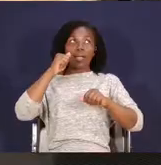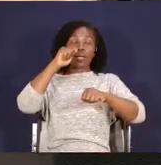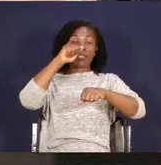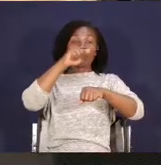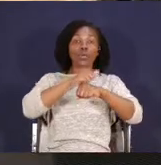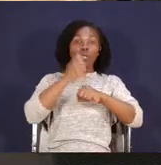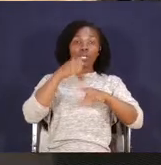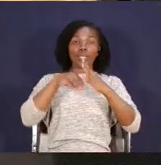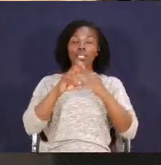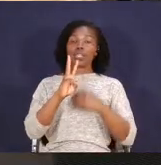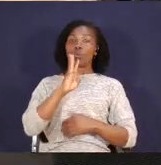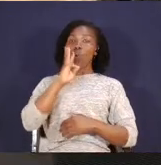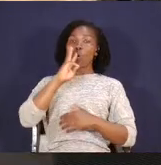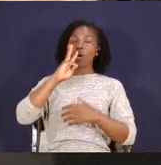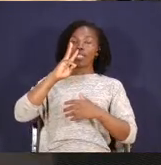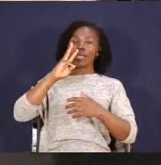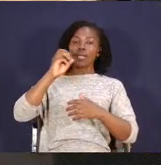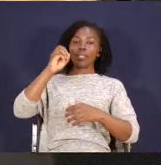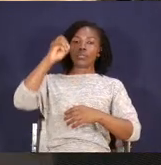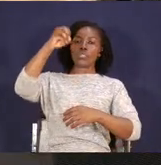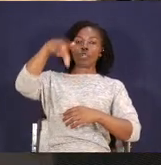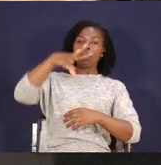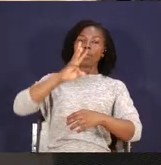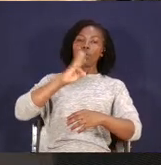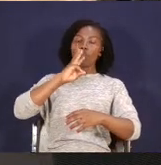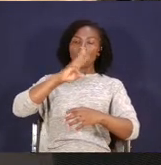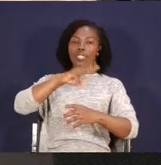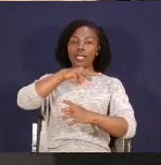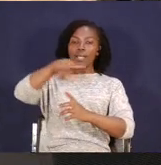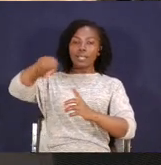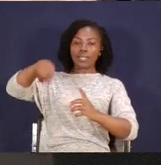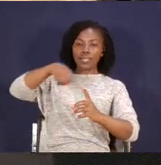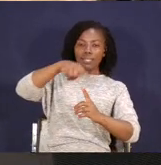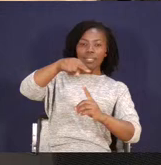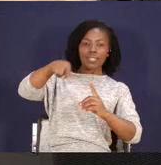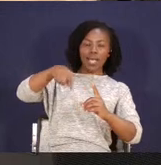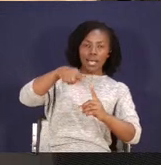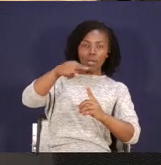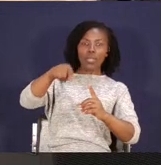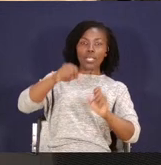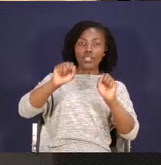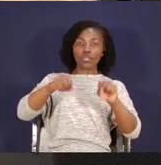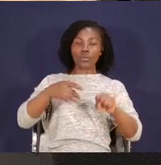then concentric circles, you know, the effects of that stone is felt